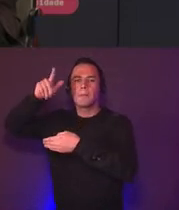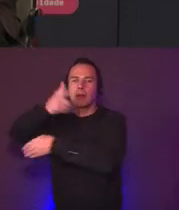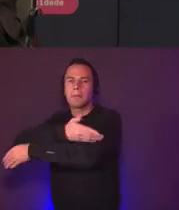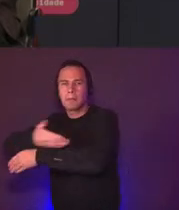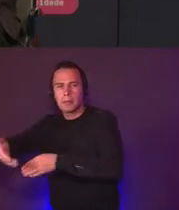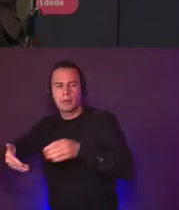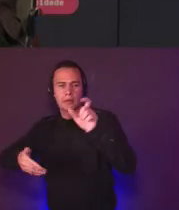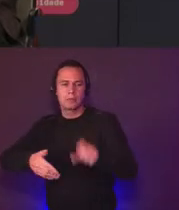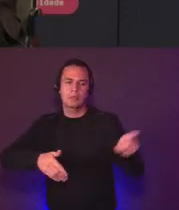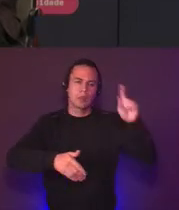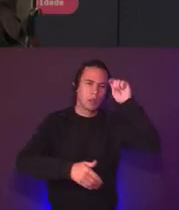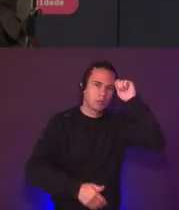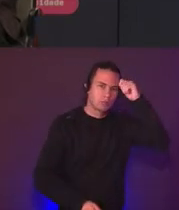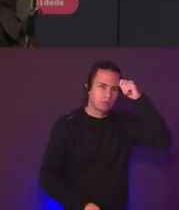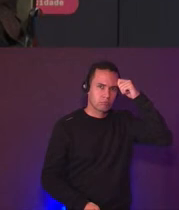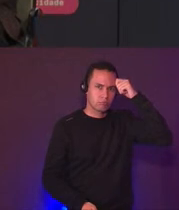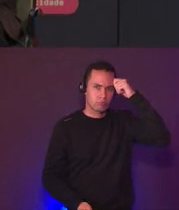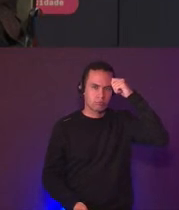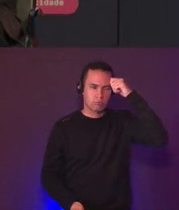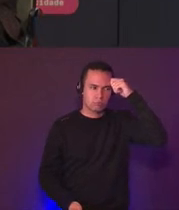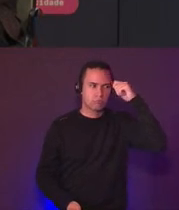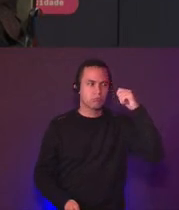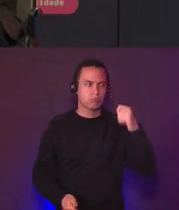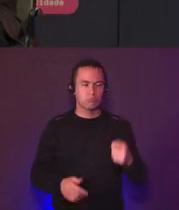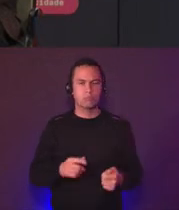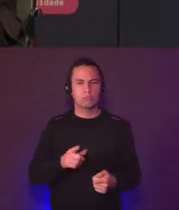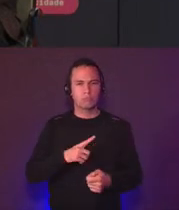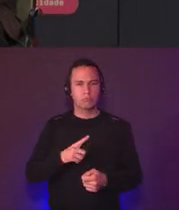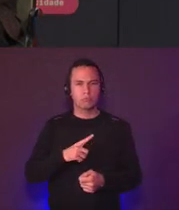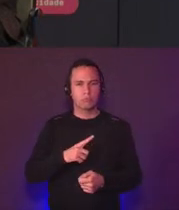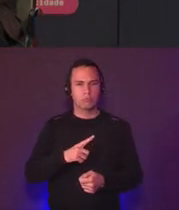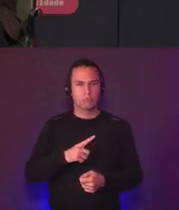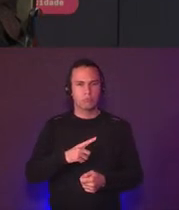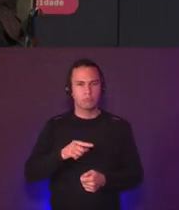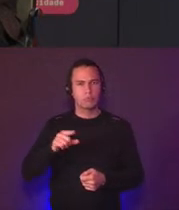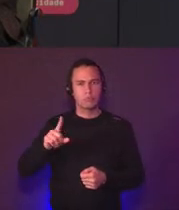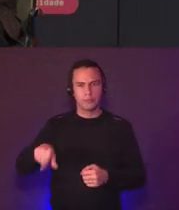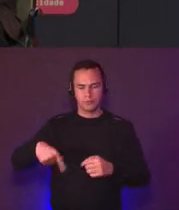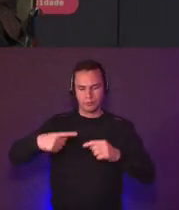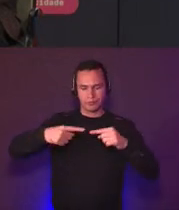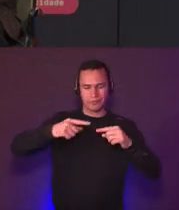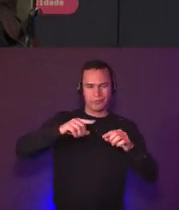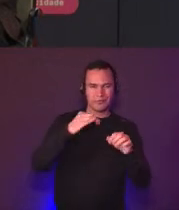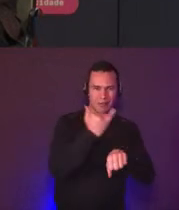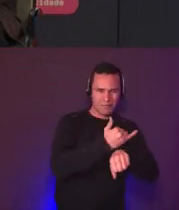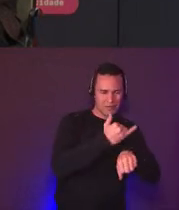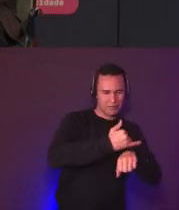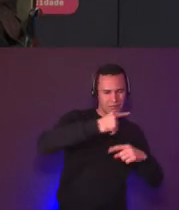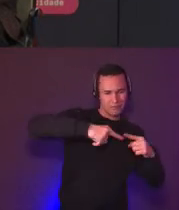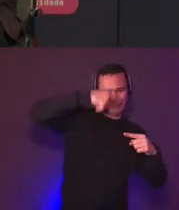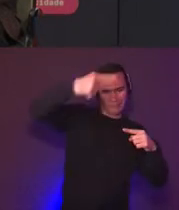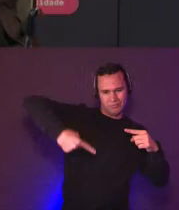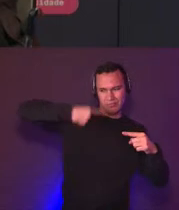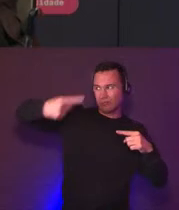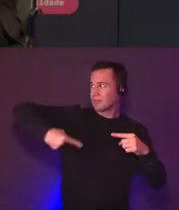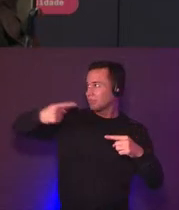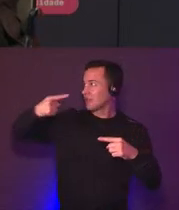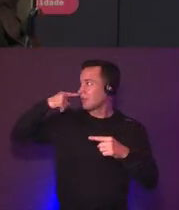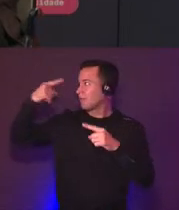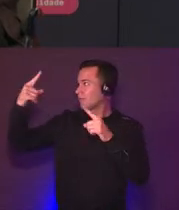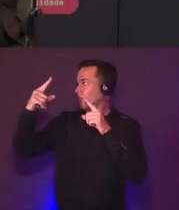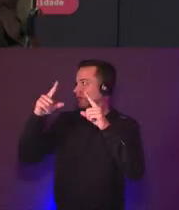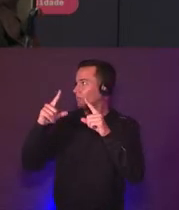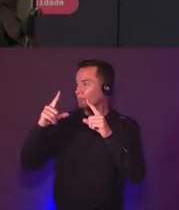from each other. The actual barbed wire fence is still there. So this is her redesign of the project, and it got picked to be presented to the Miami City